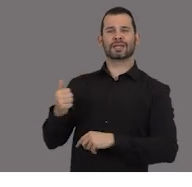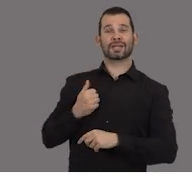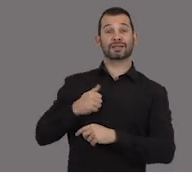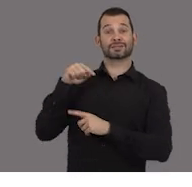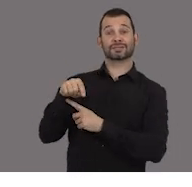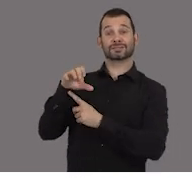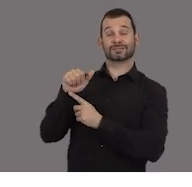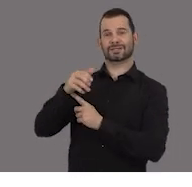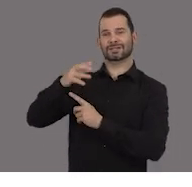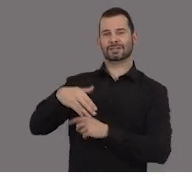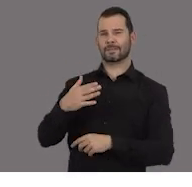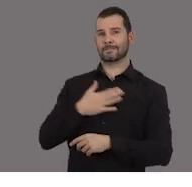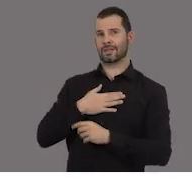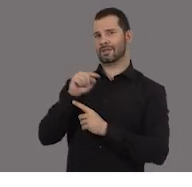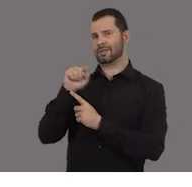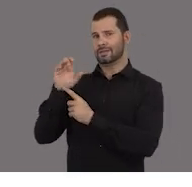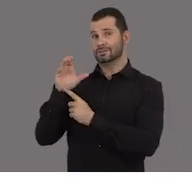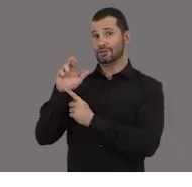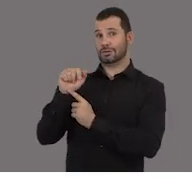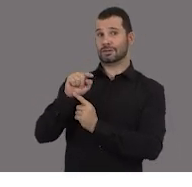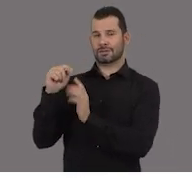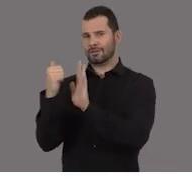for My Account, go to